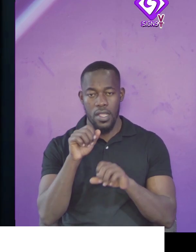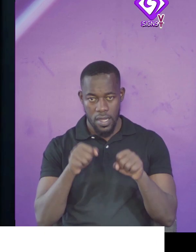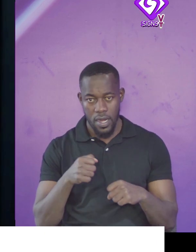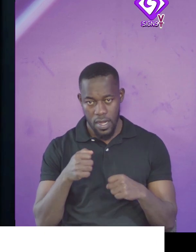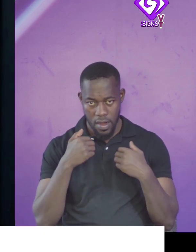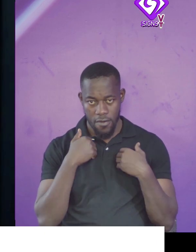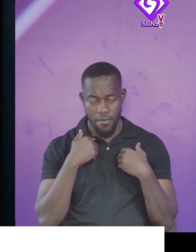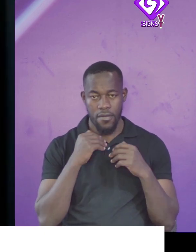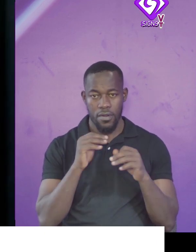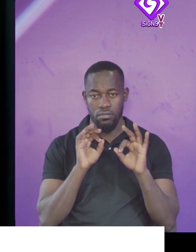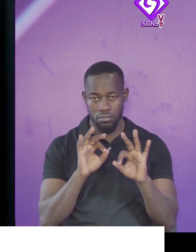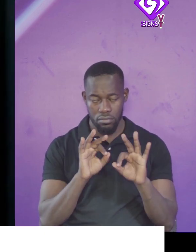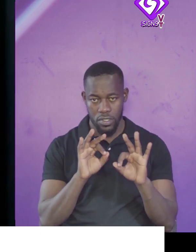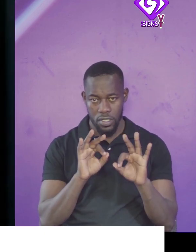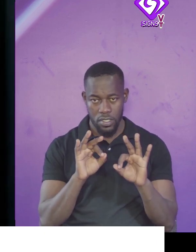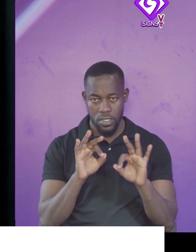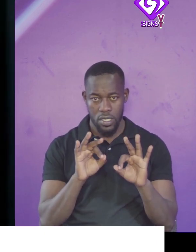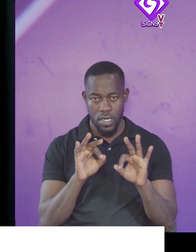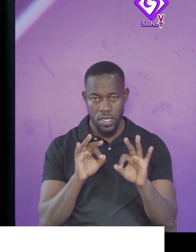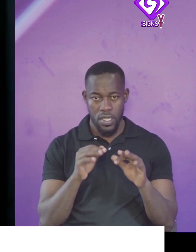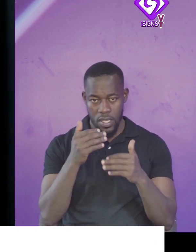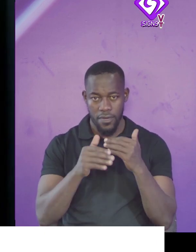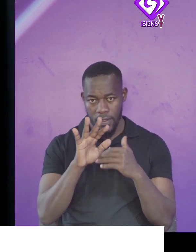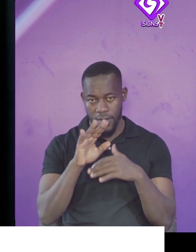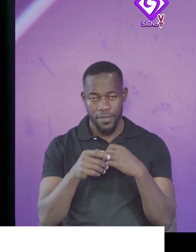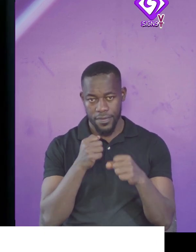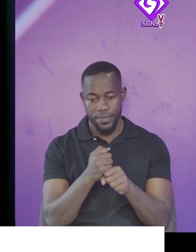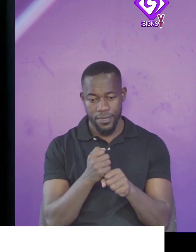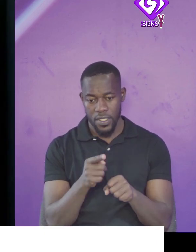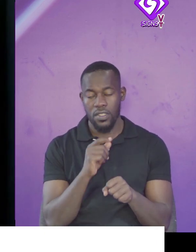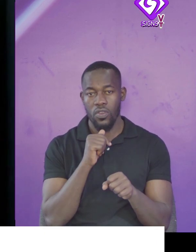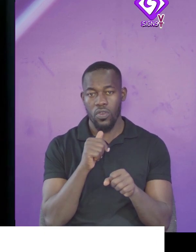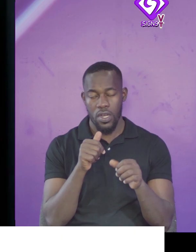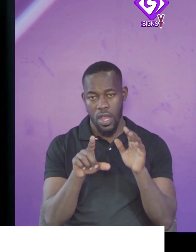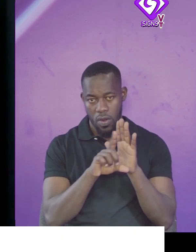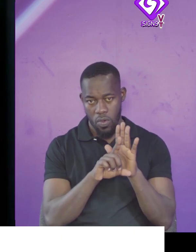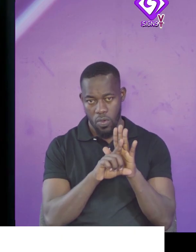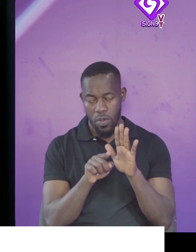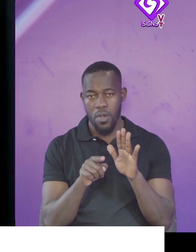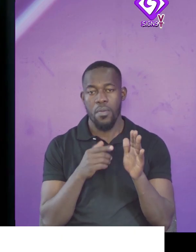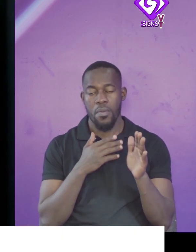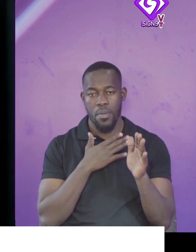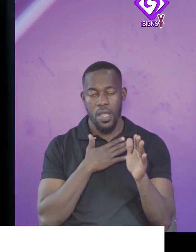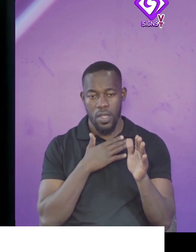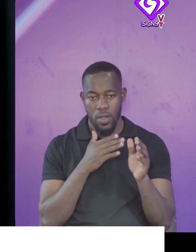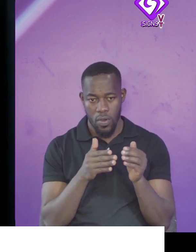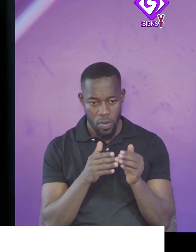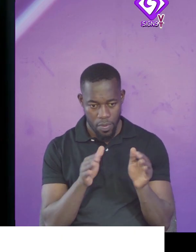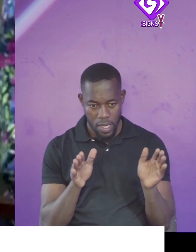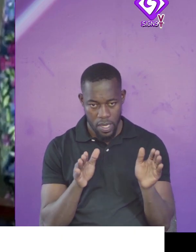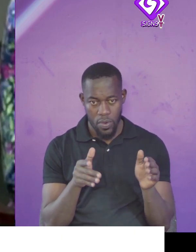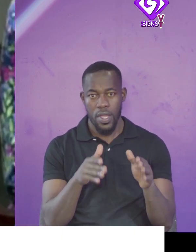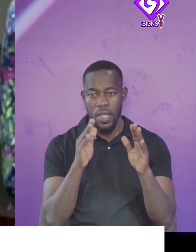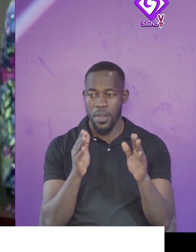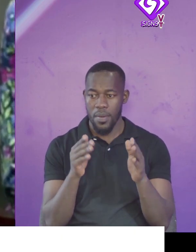system at the end of the 5 years. It's not a loan. So it is a continuing assistance. So this is money that we're putting forward. We don't expect to be paid